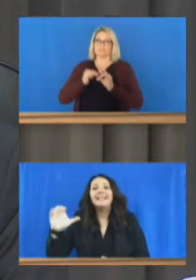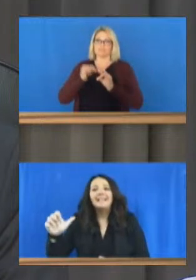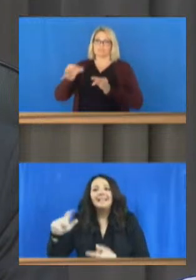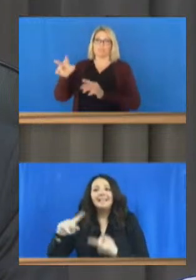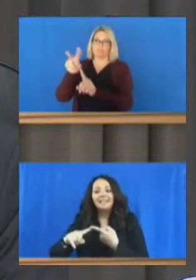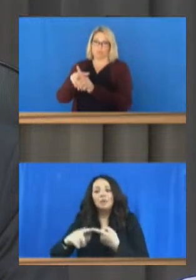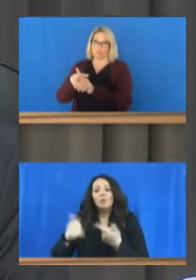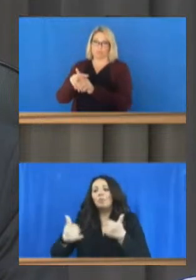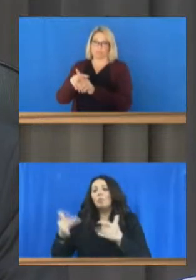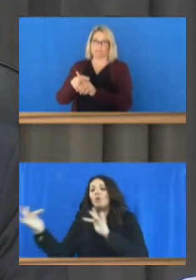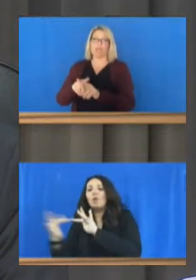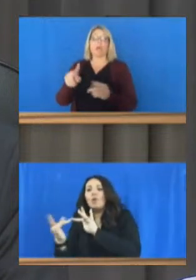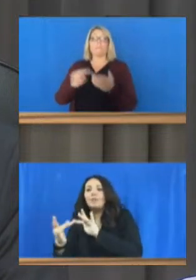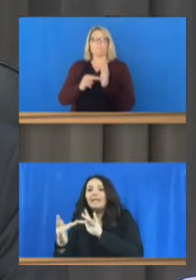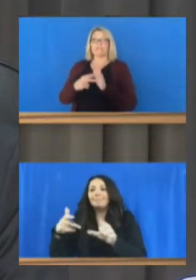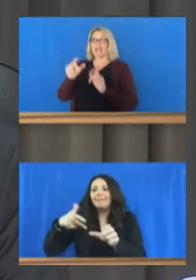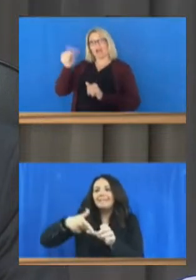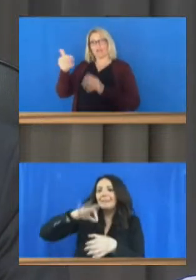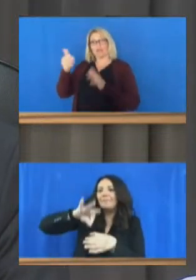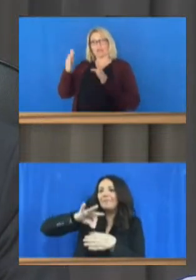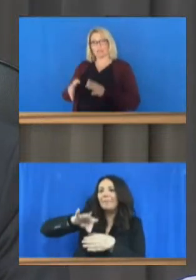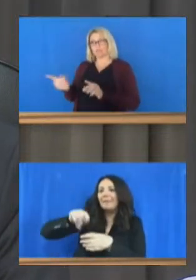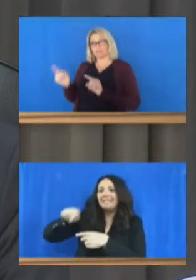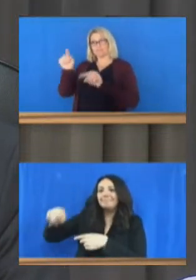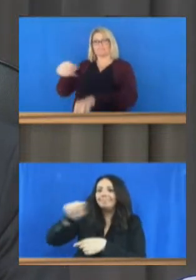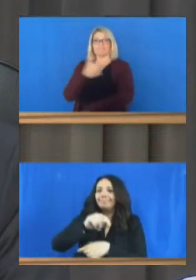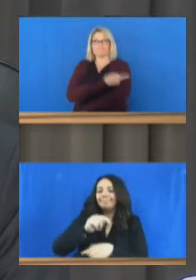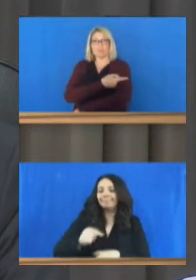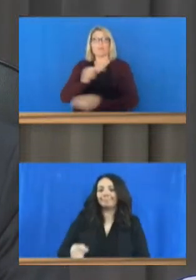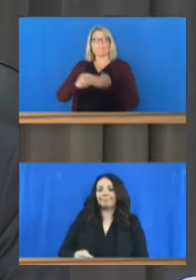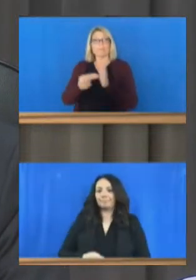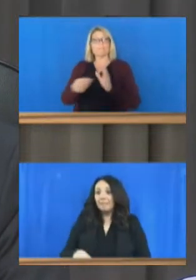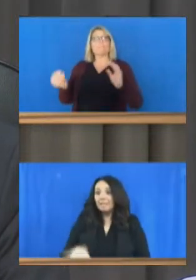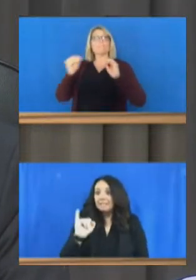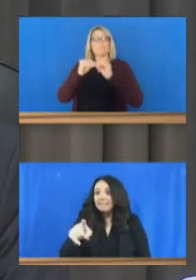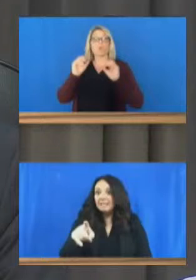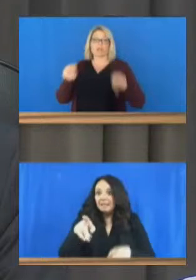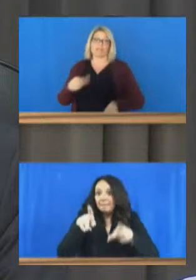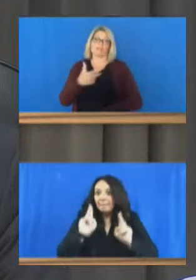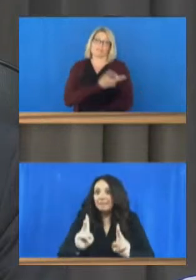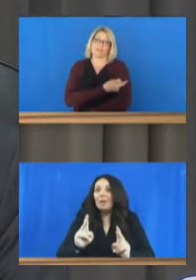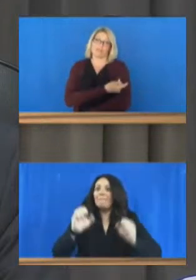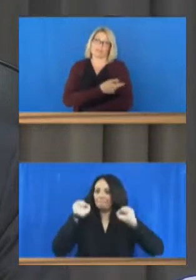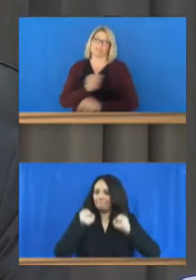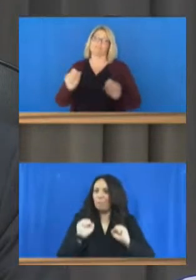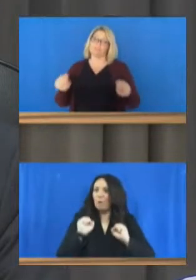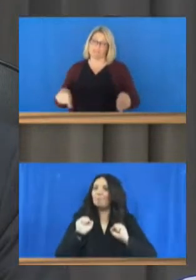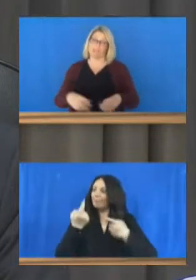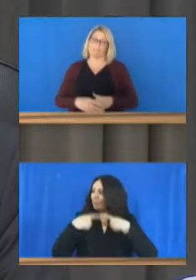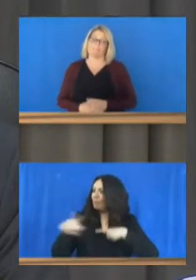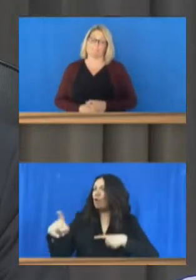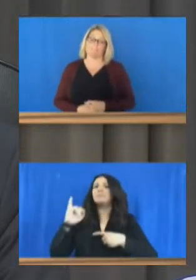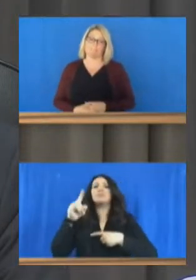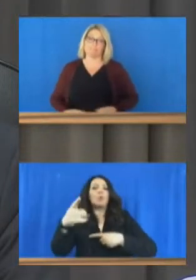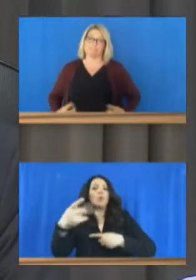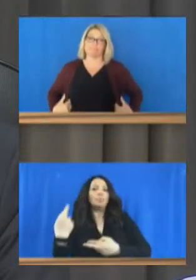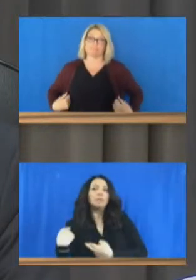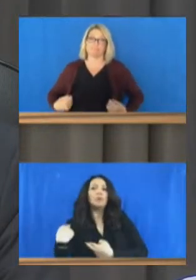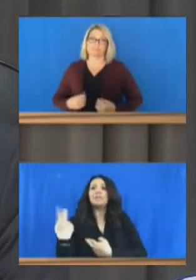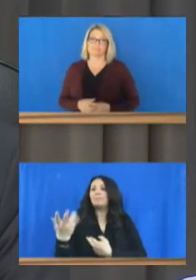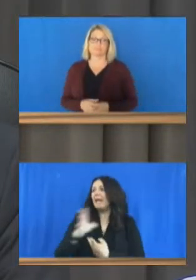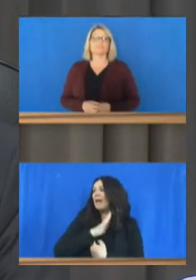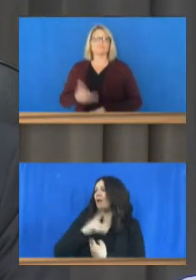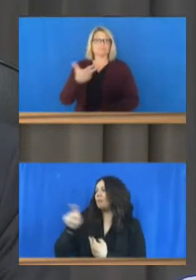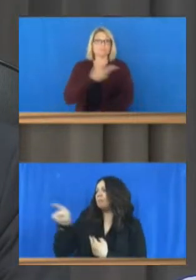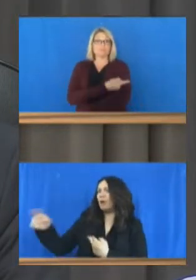2 schools and in 1 childcare facility in Zone 2. The cases were confirmed at Kennebecasis Valley High School,